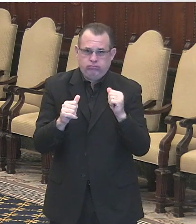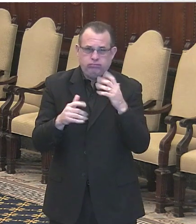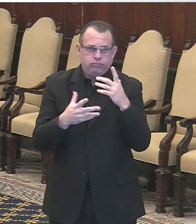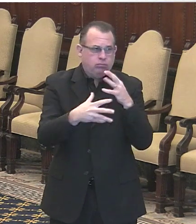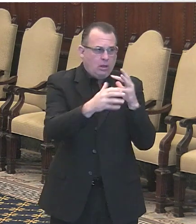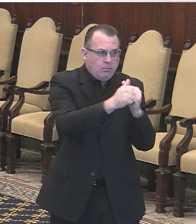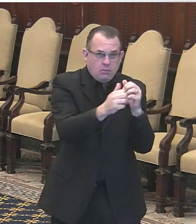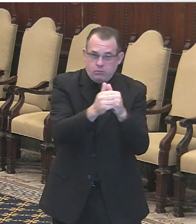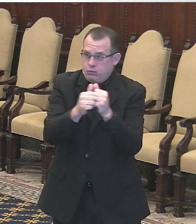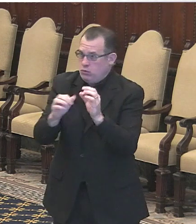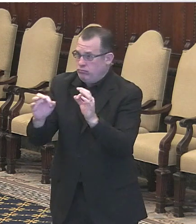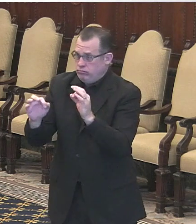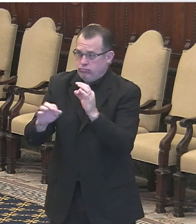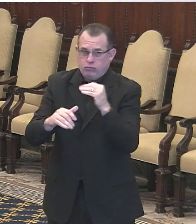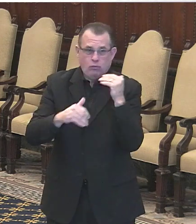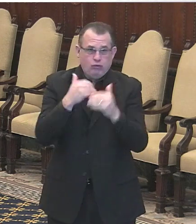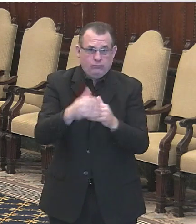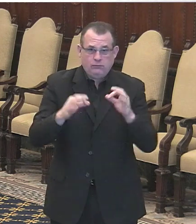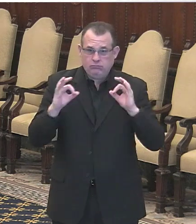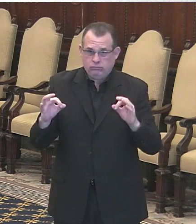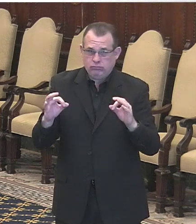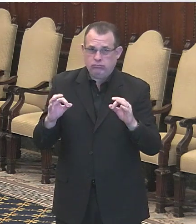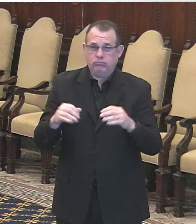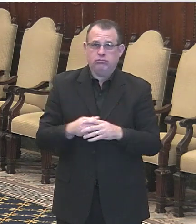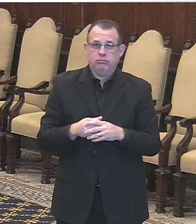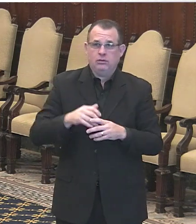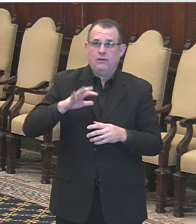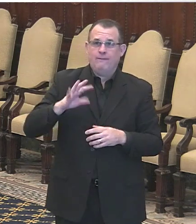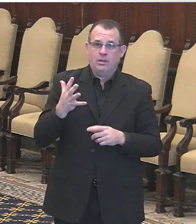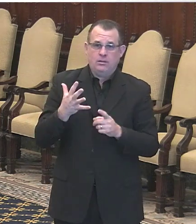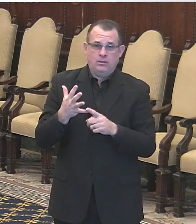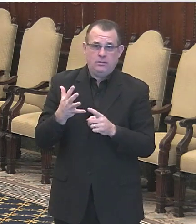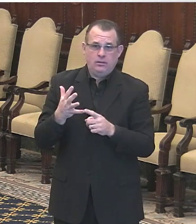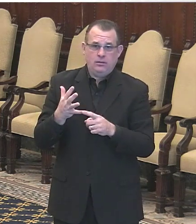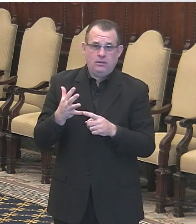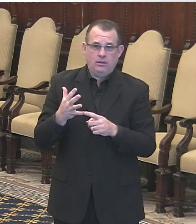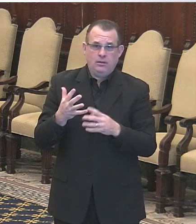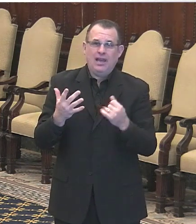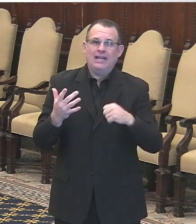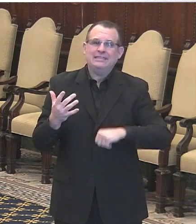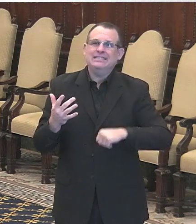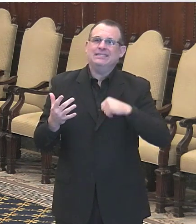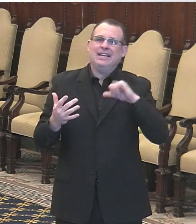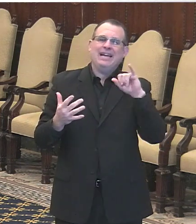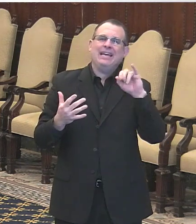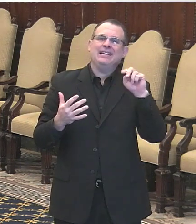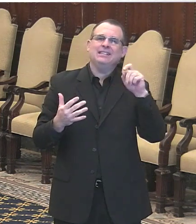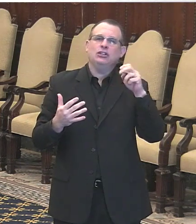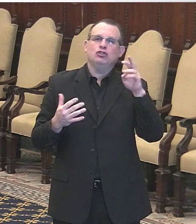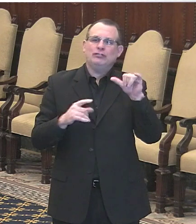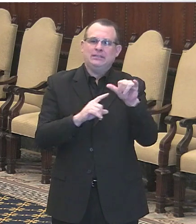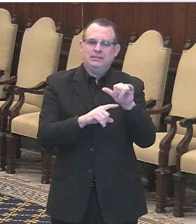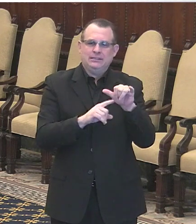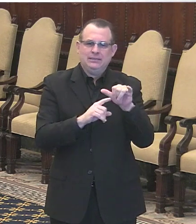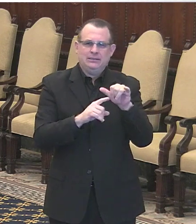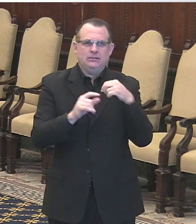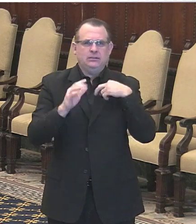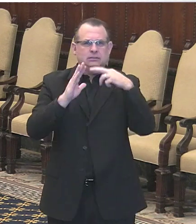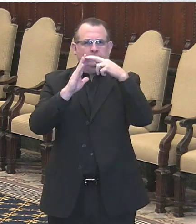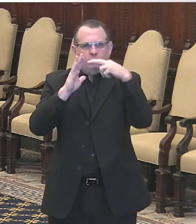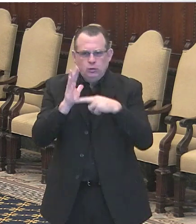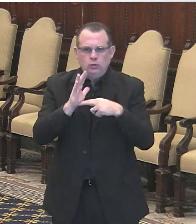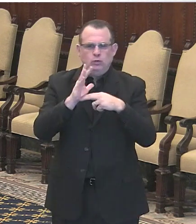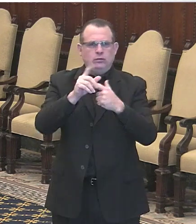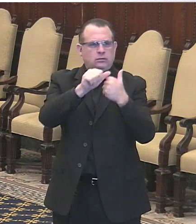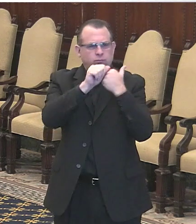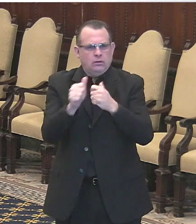costs. The 5th core value of this effort is integrity. We vow to follow all rules and guidelines, act with honesty, and always work in